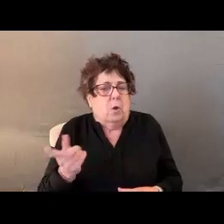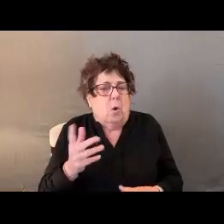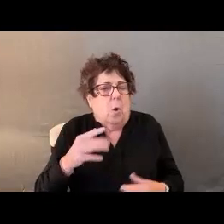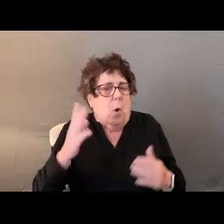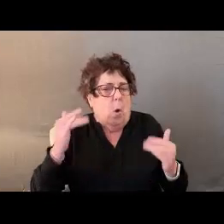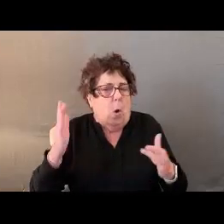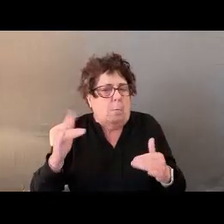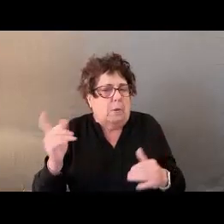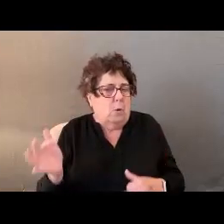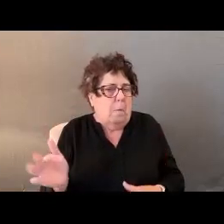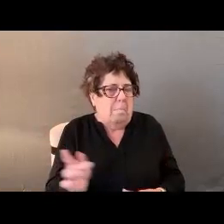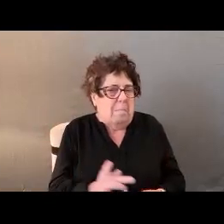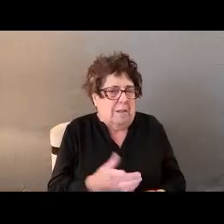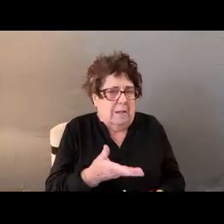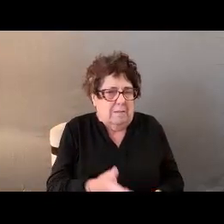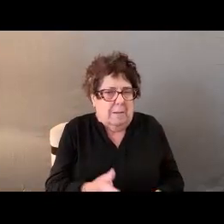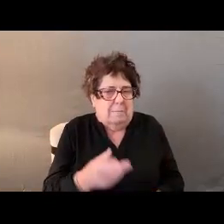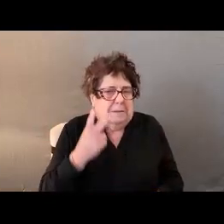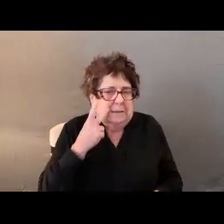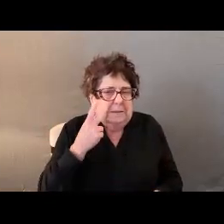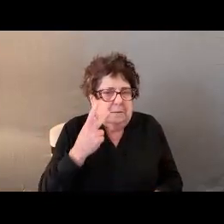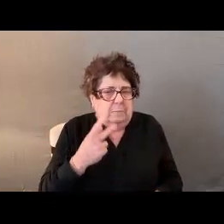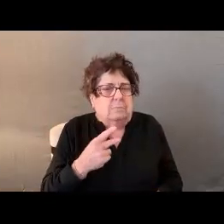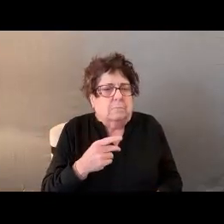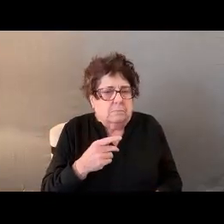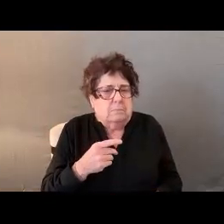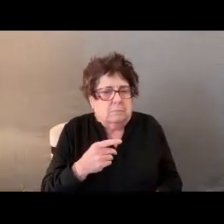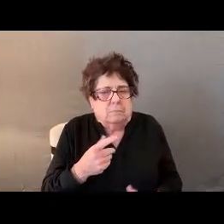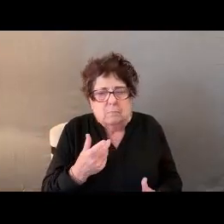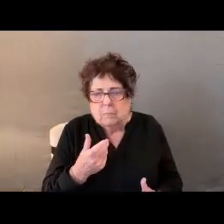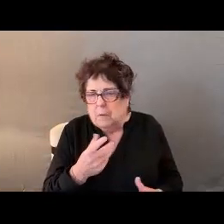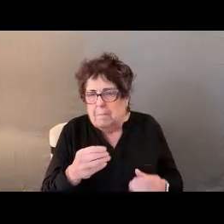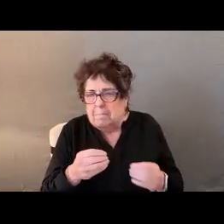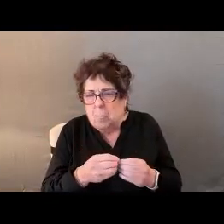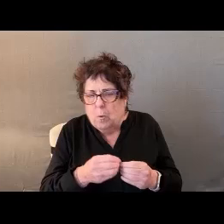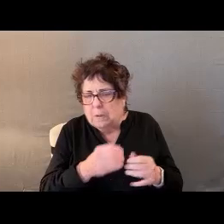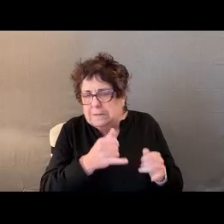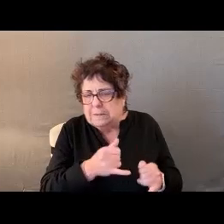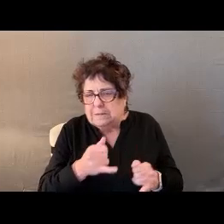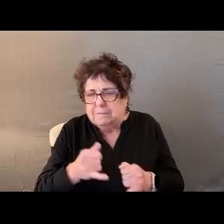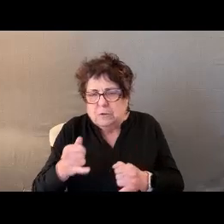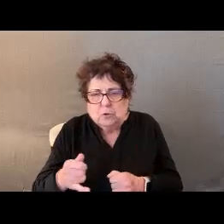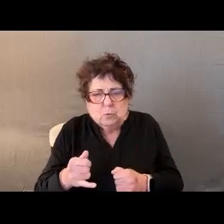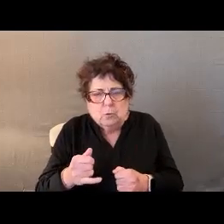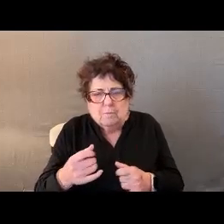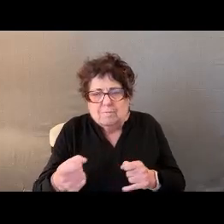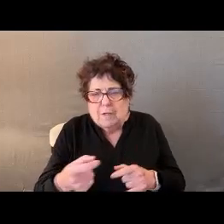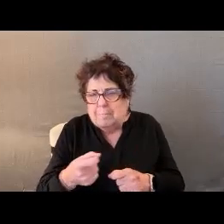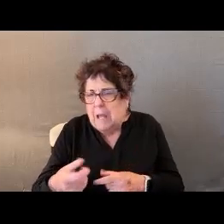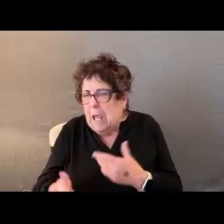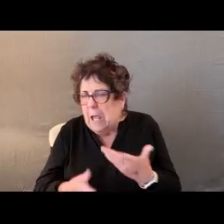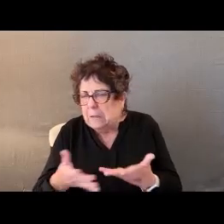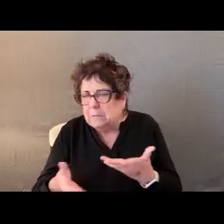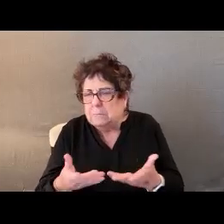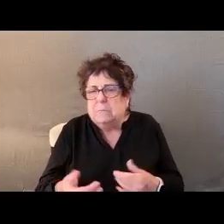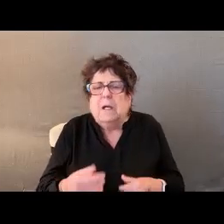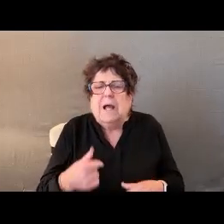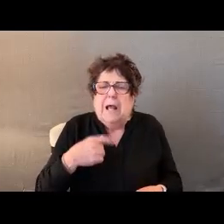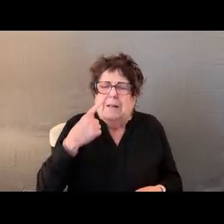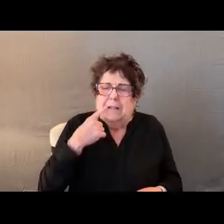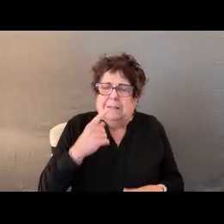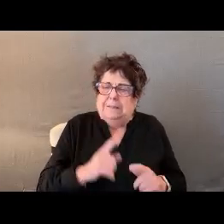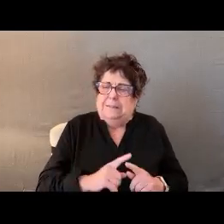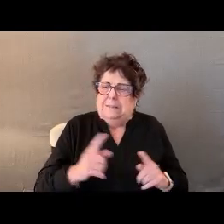individual components of the plan. So I think that those those are different angles, if you will,